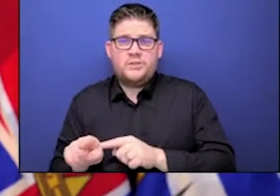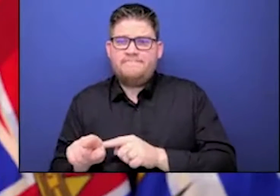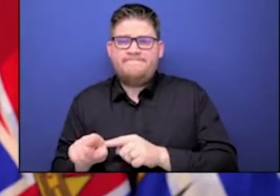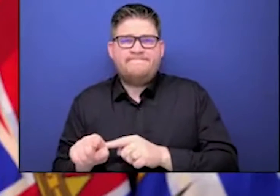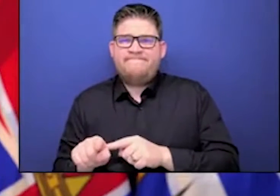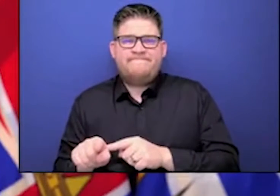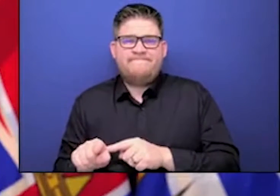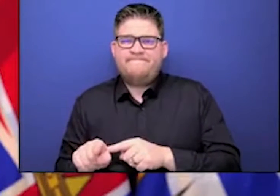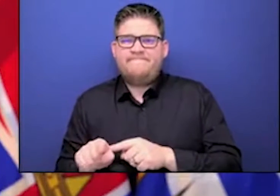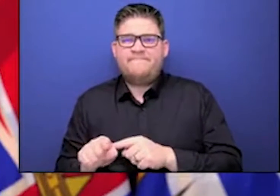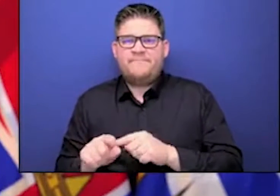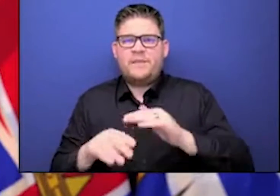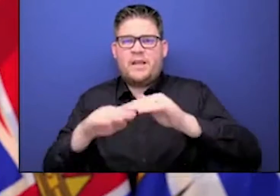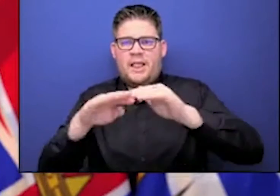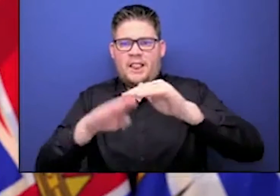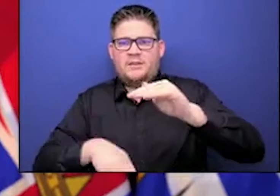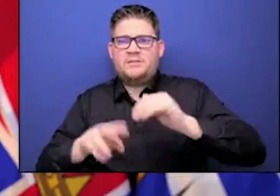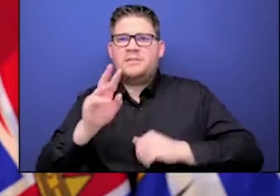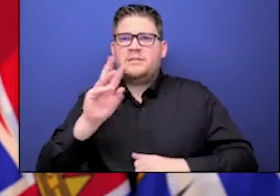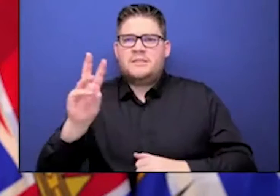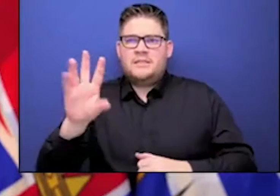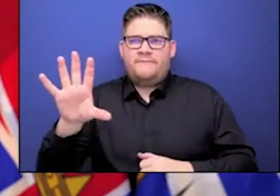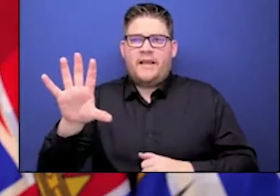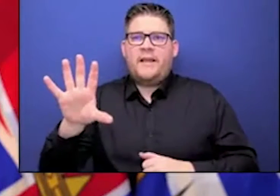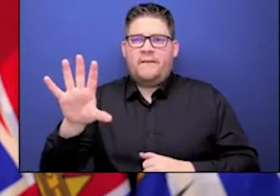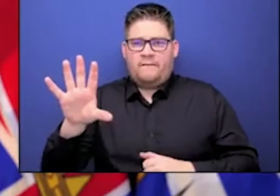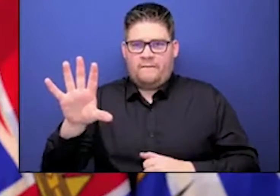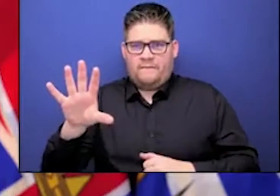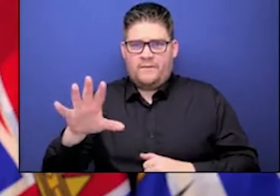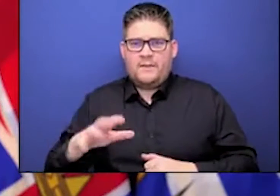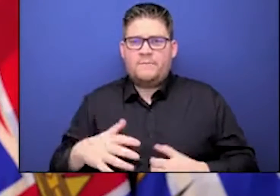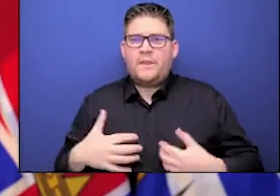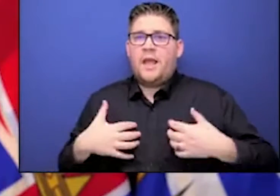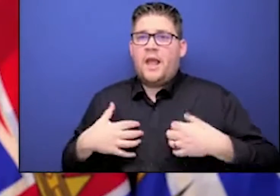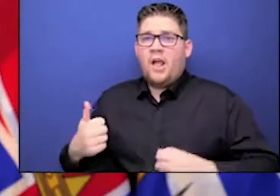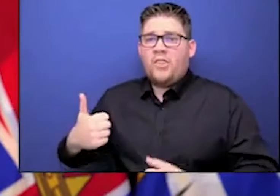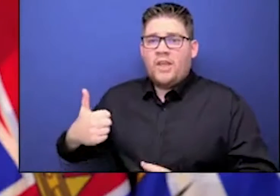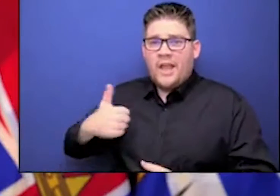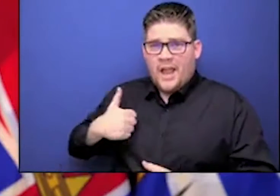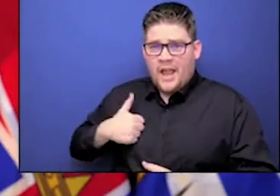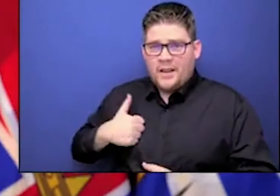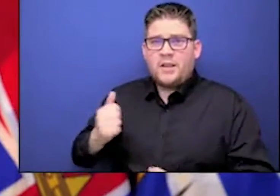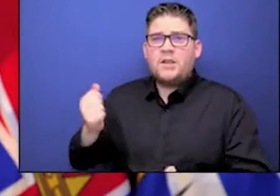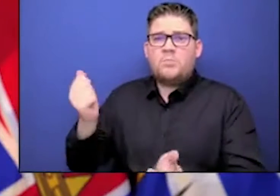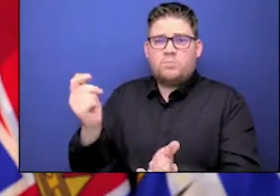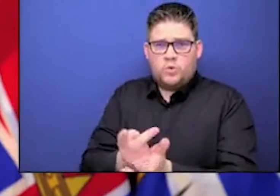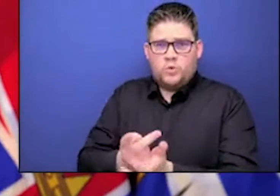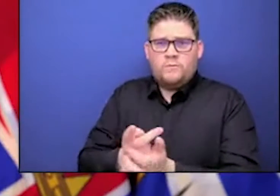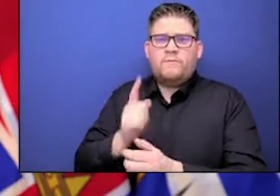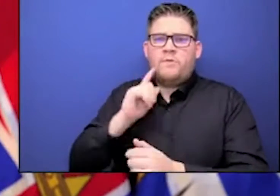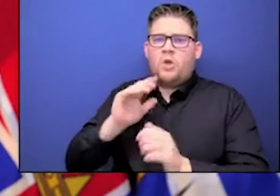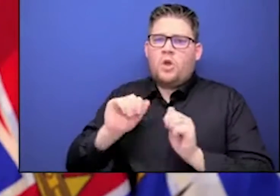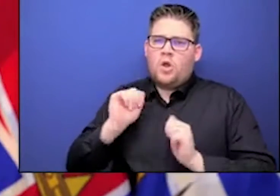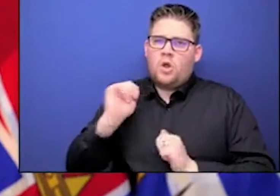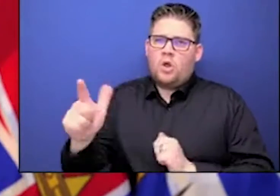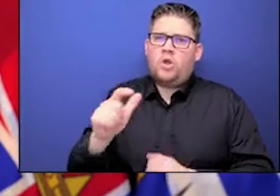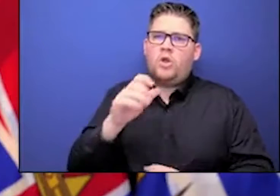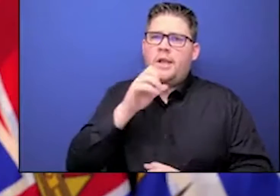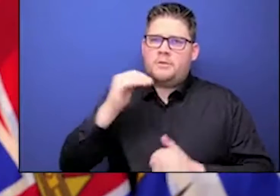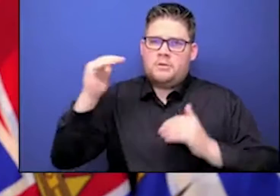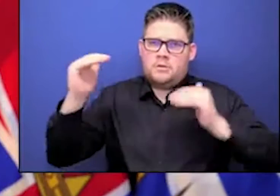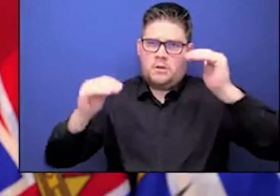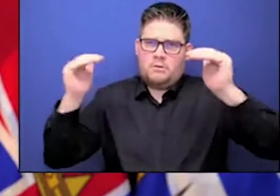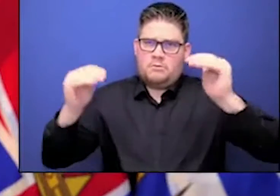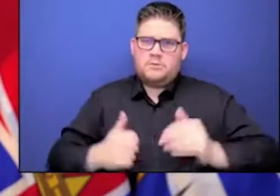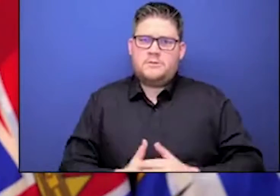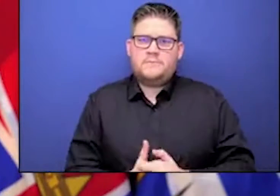Canada, I will note that Health Canada has approved it for use in all adults. Based on real-world